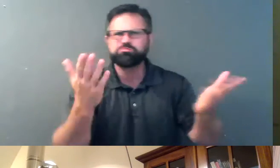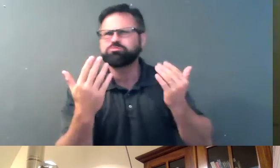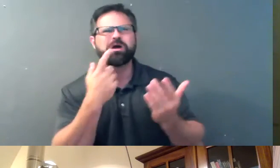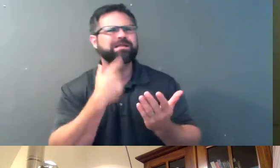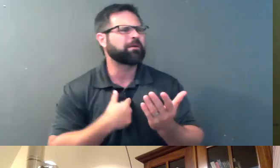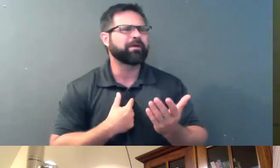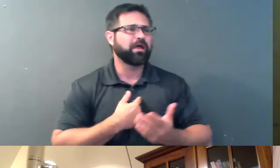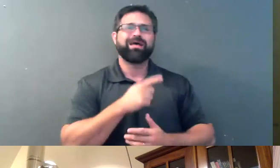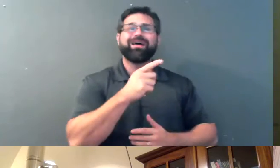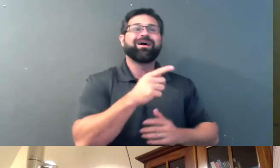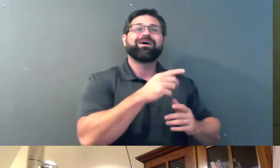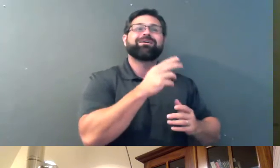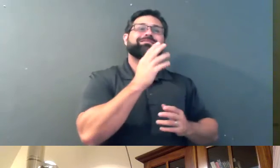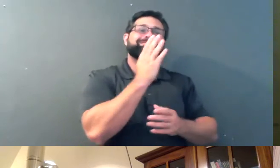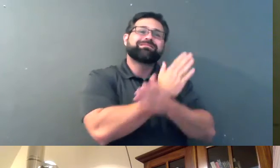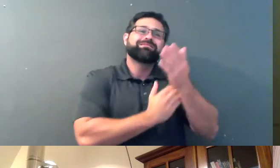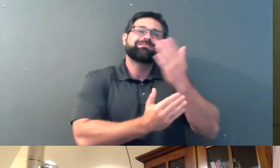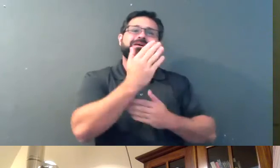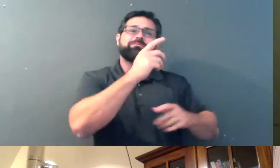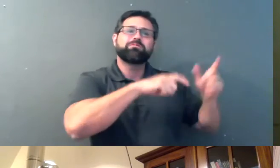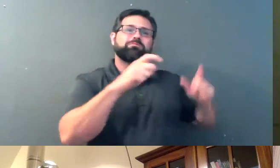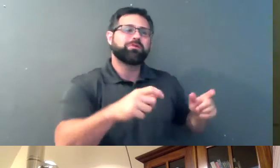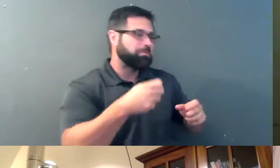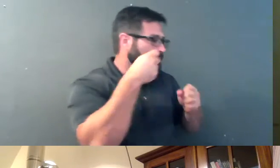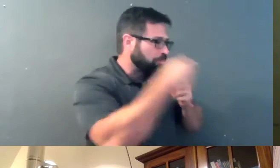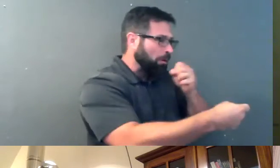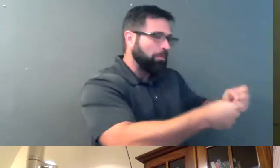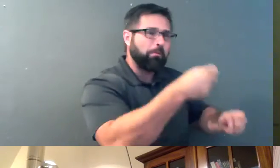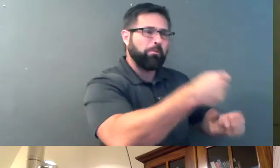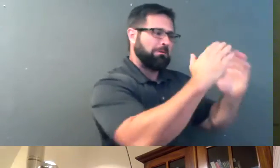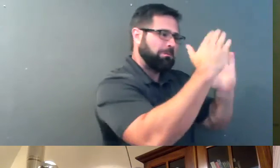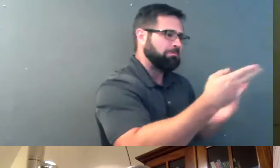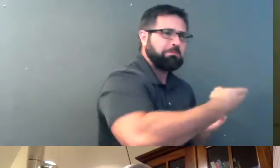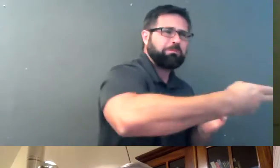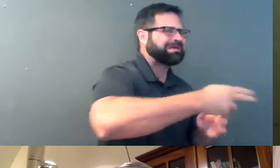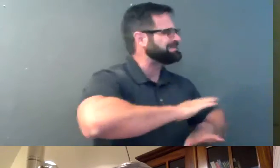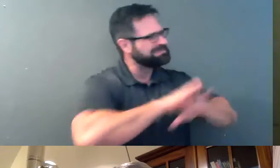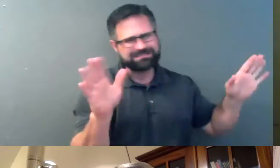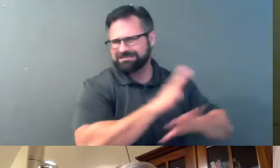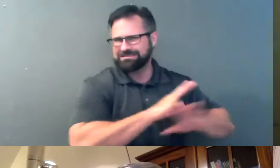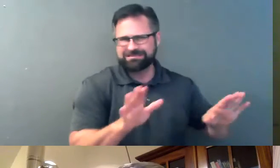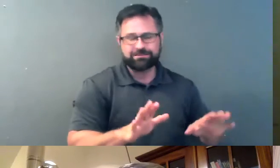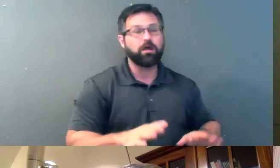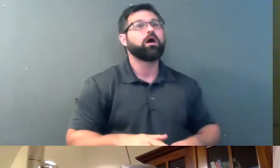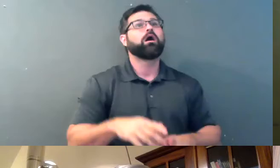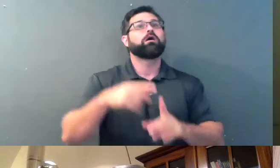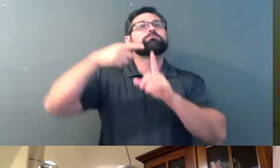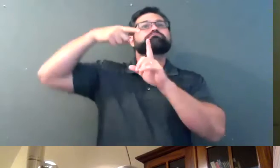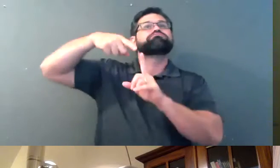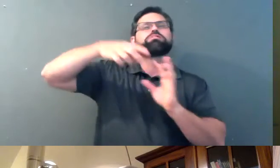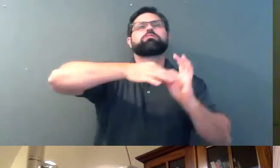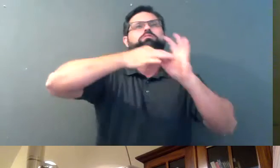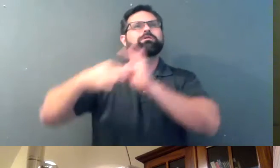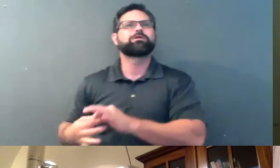and in particular, through the current COVID-19 pandemic.